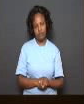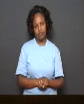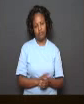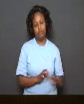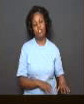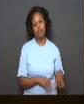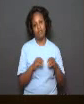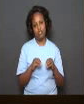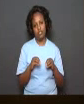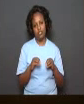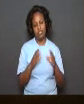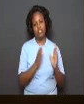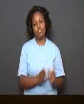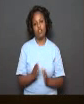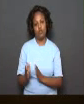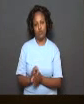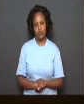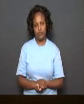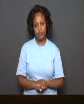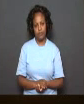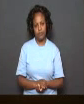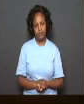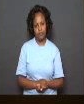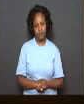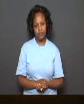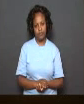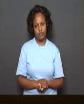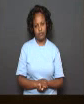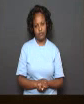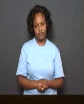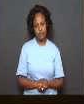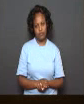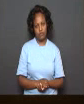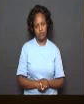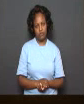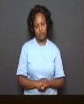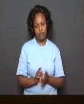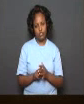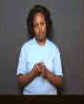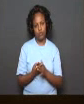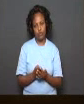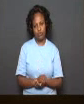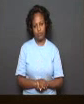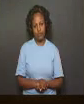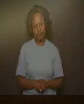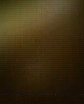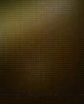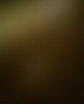Students, let's get ready. begin.